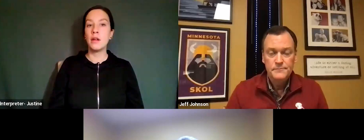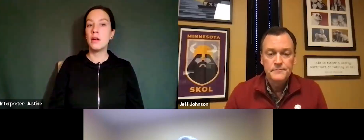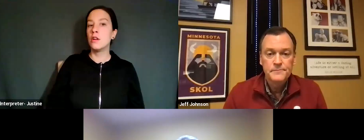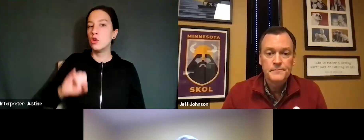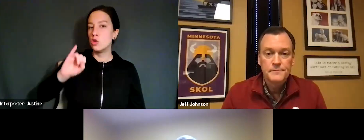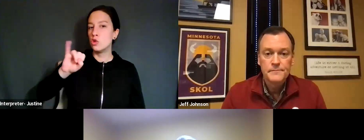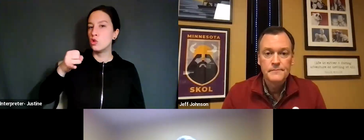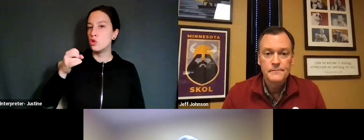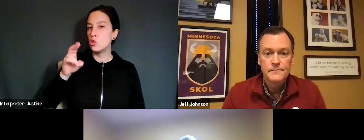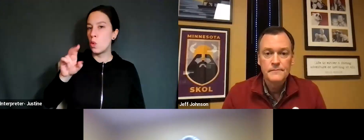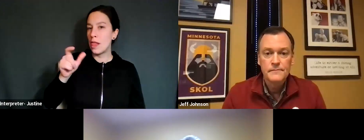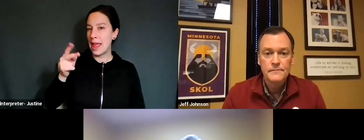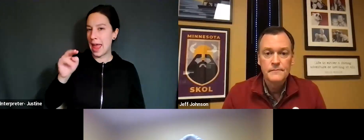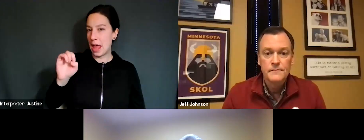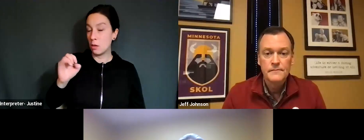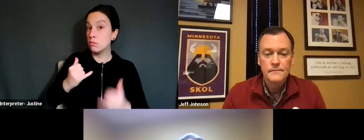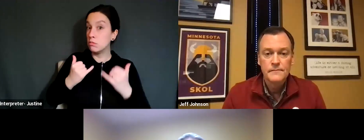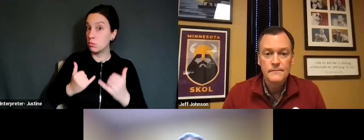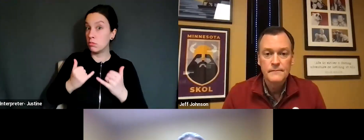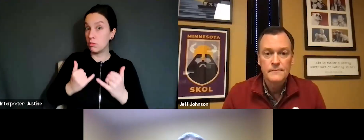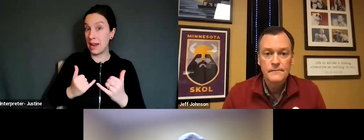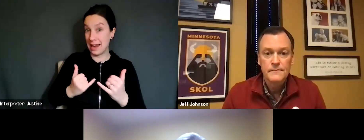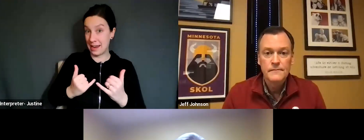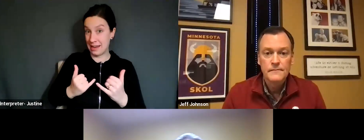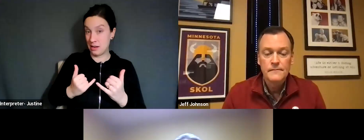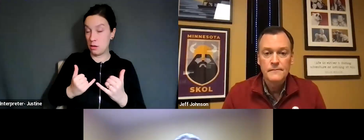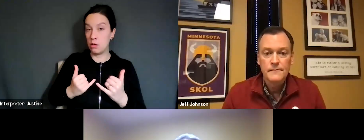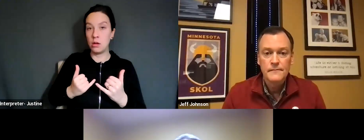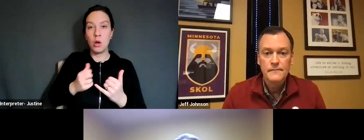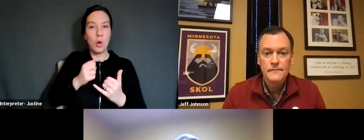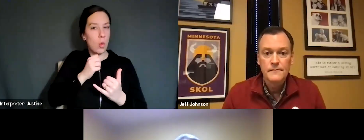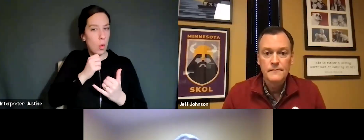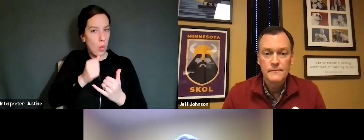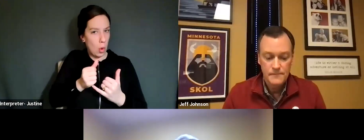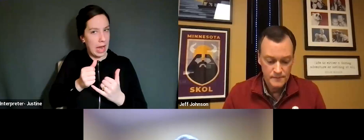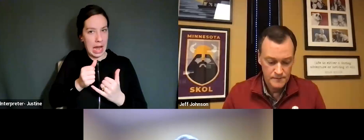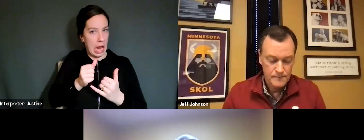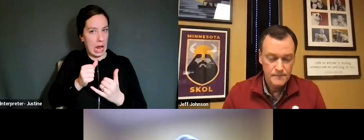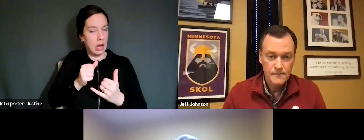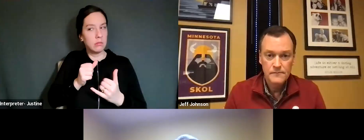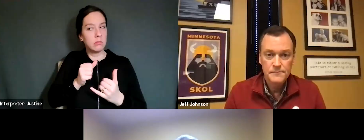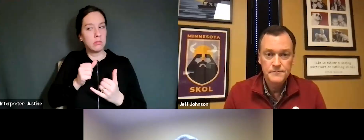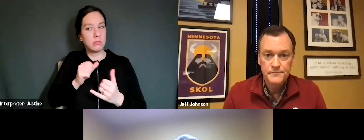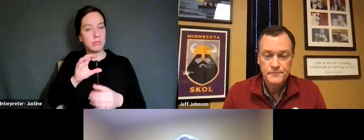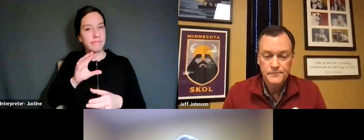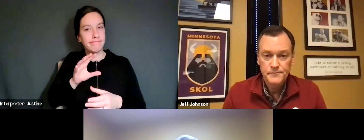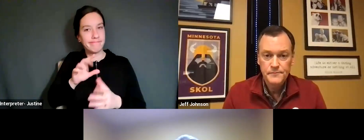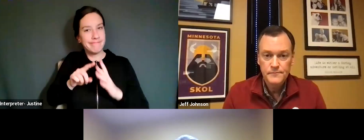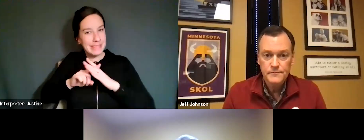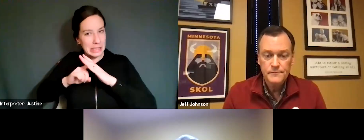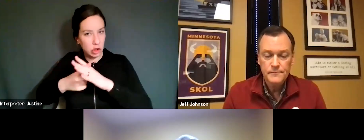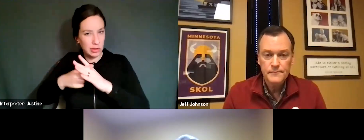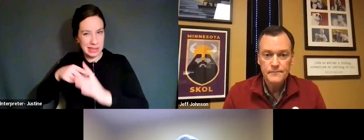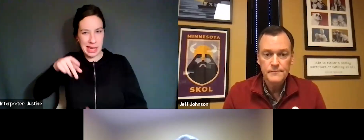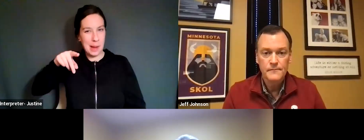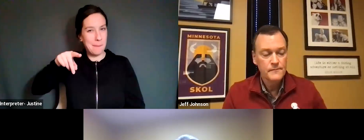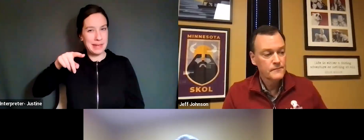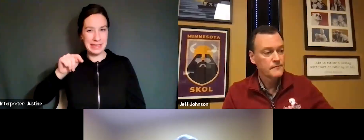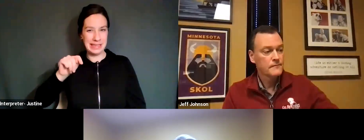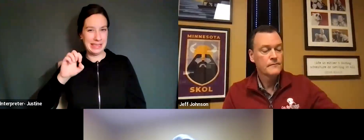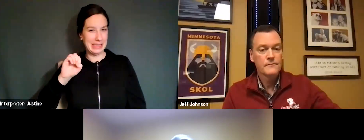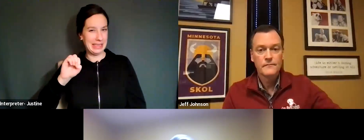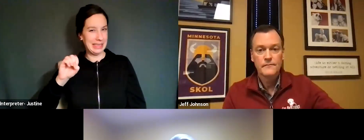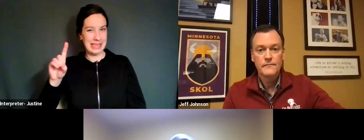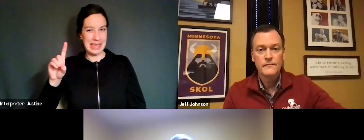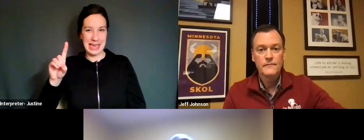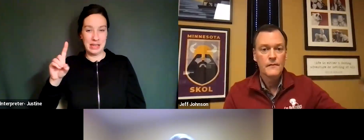time, we're not considering delving into PTSD. One of the things that we